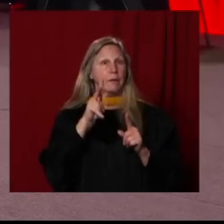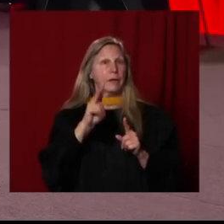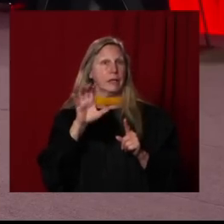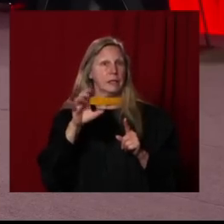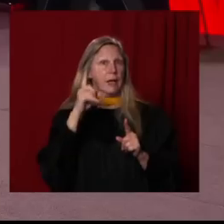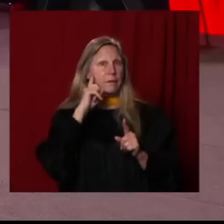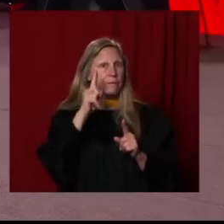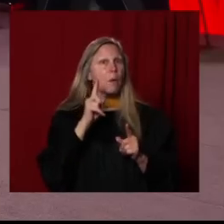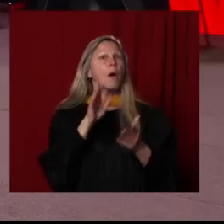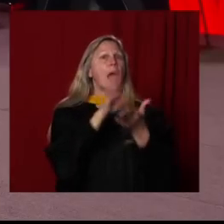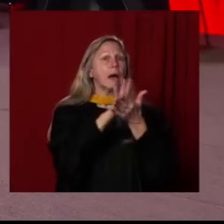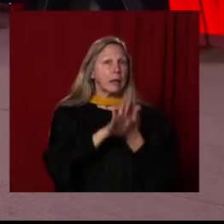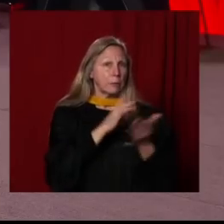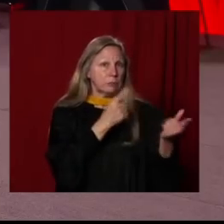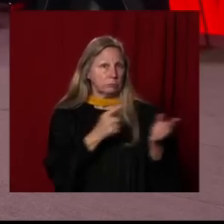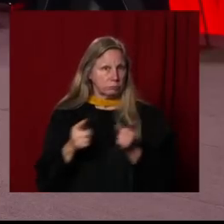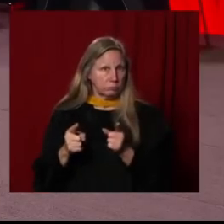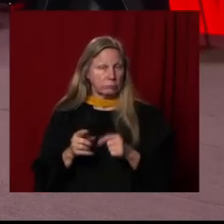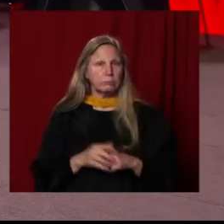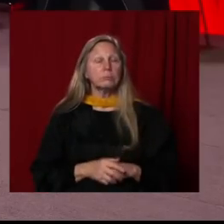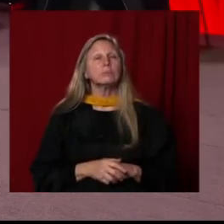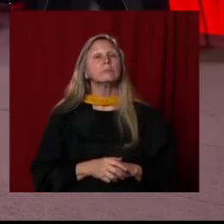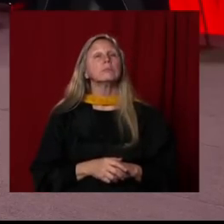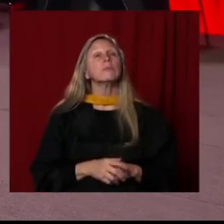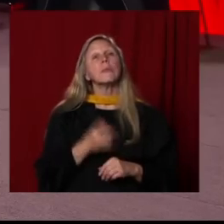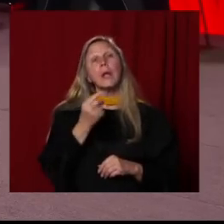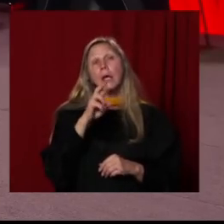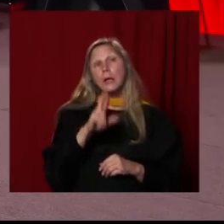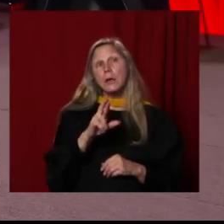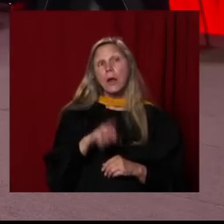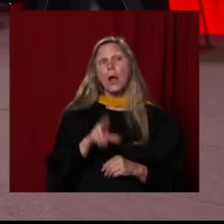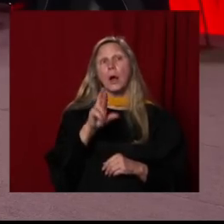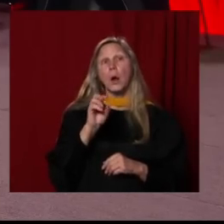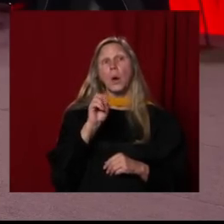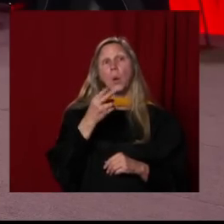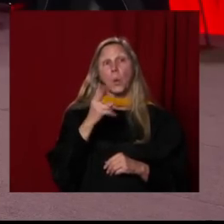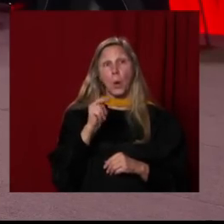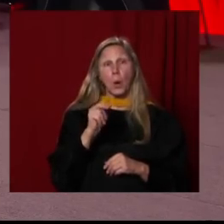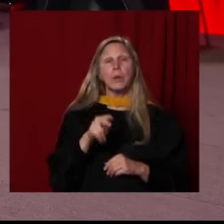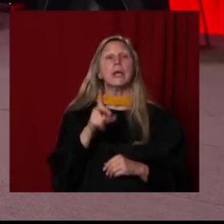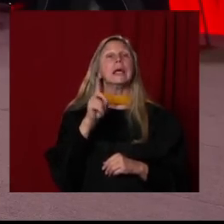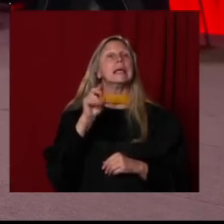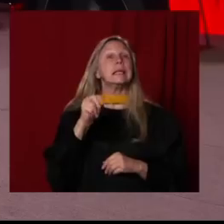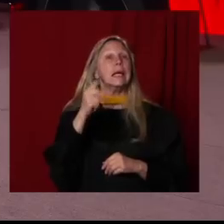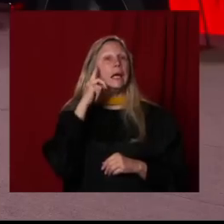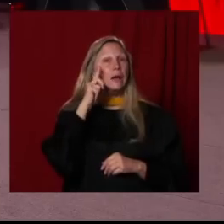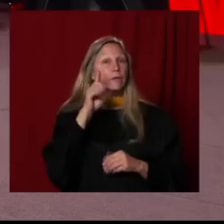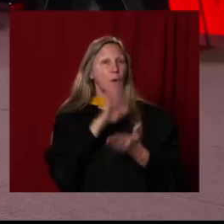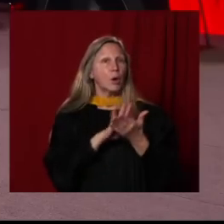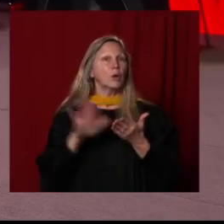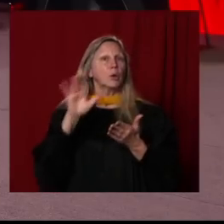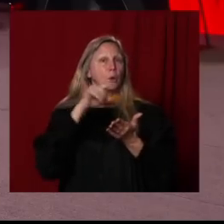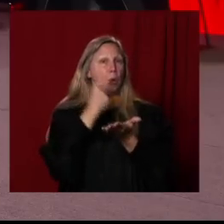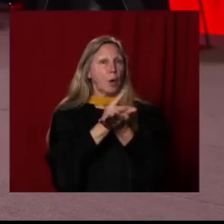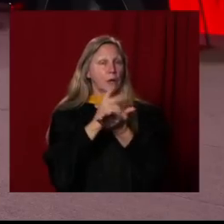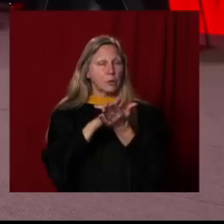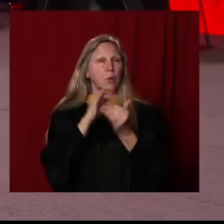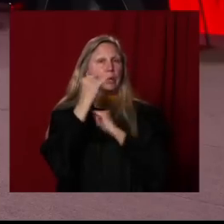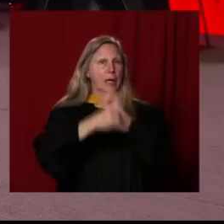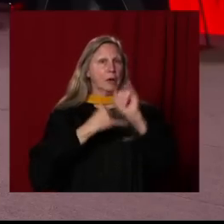for Academic Affairs. Dr. Kurt Rom, Dean, Graduate School and International